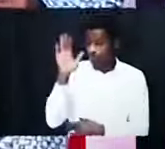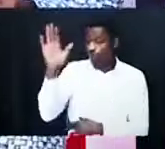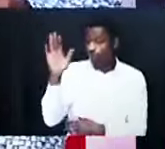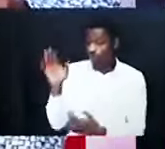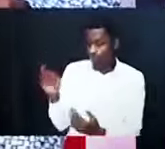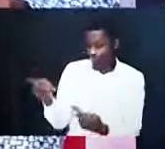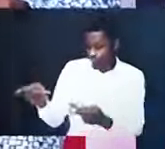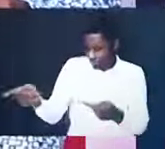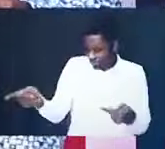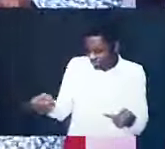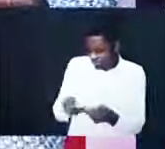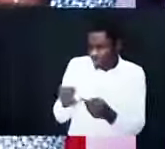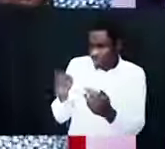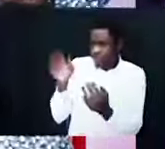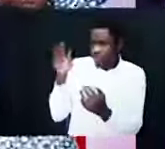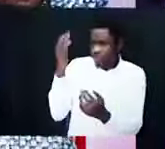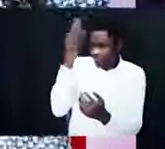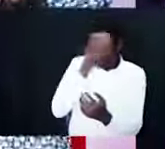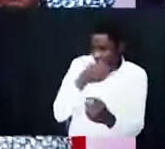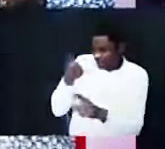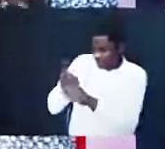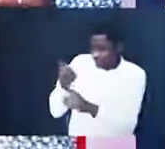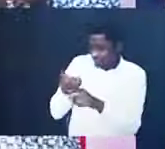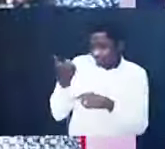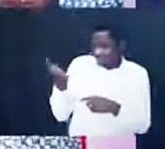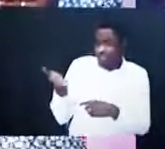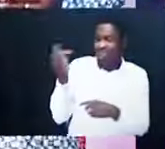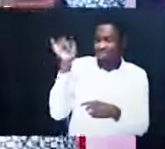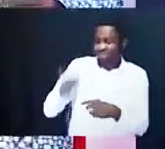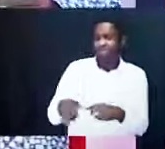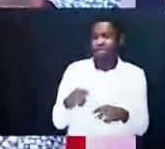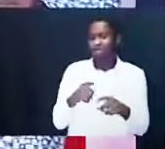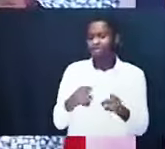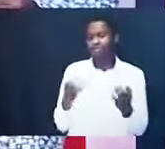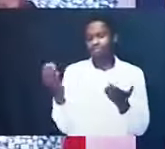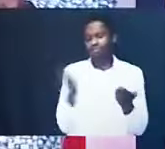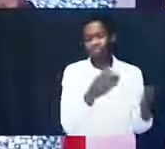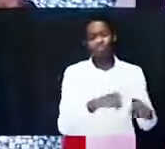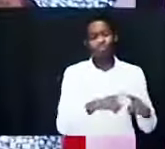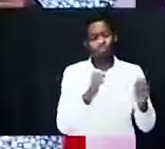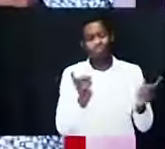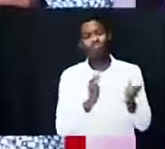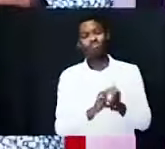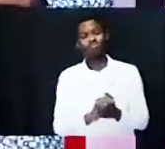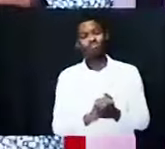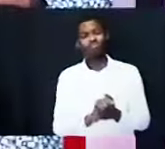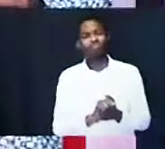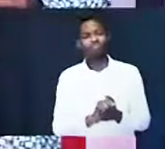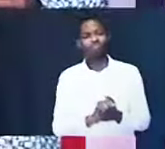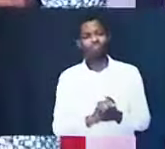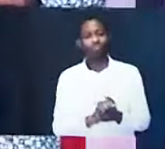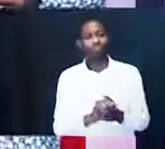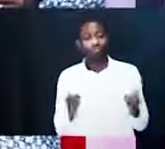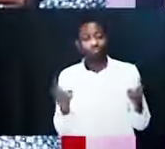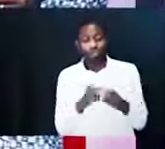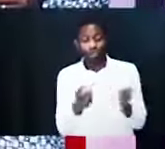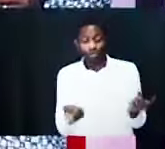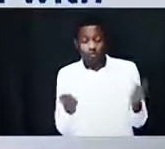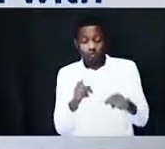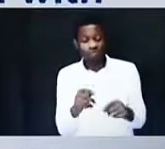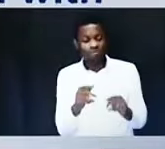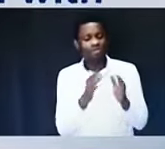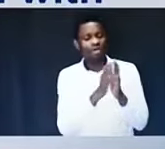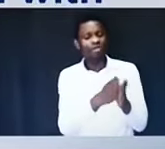that Moses is saying brings the distinction. So when we are asking what may cause the difference between